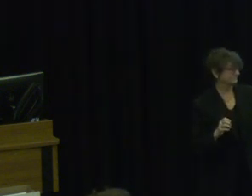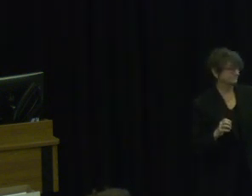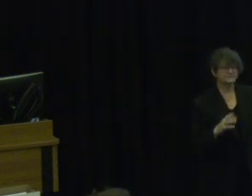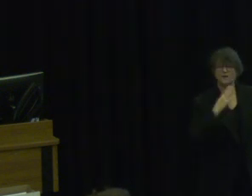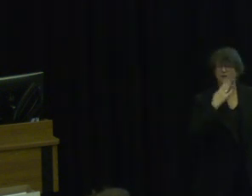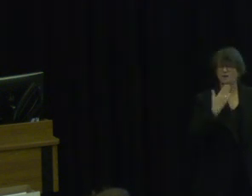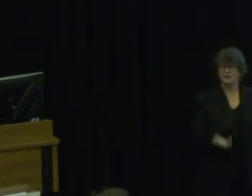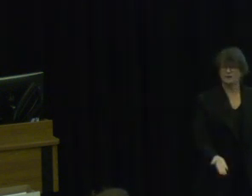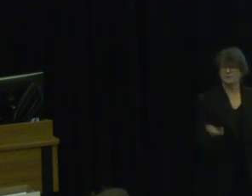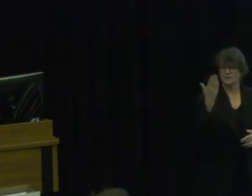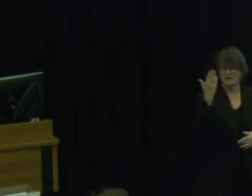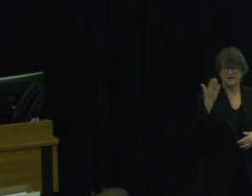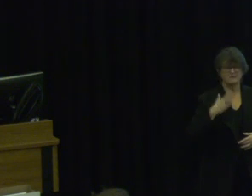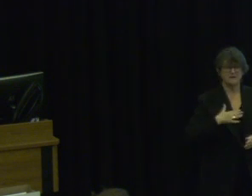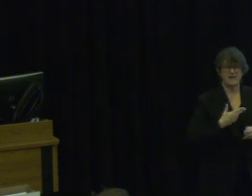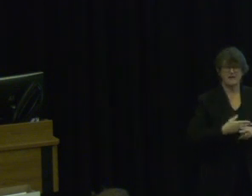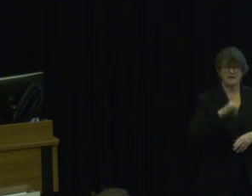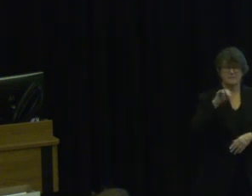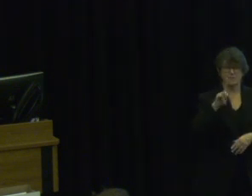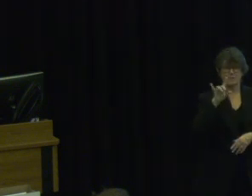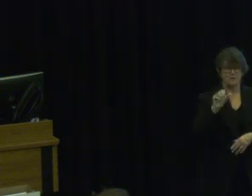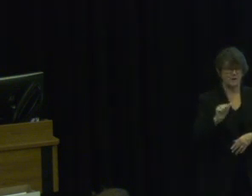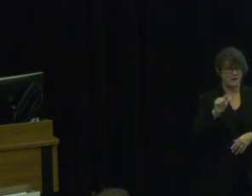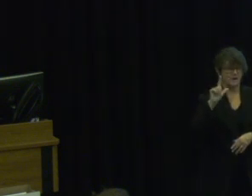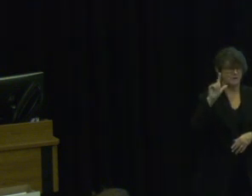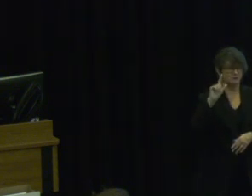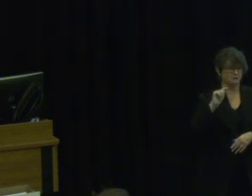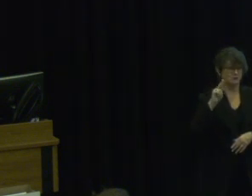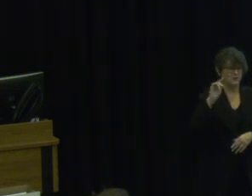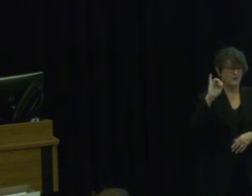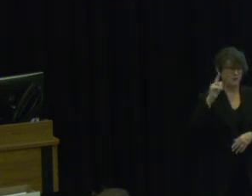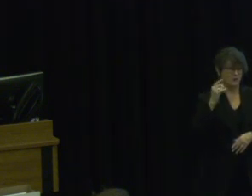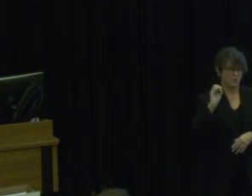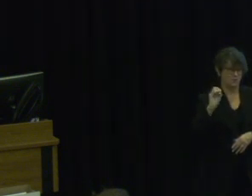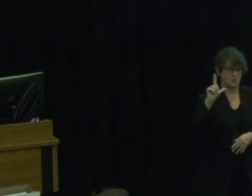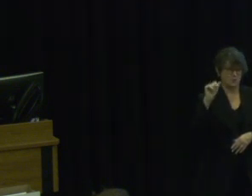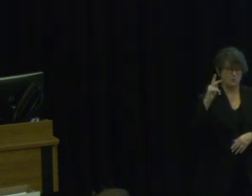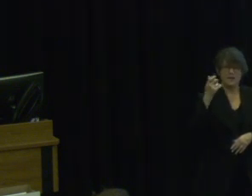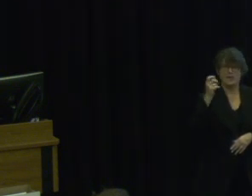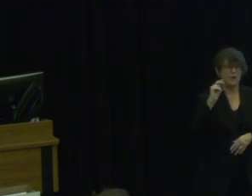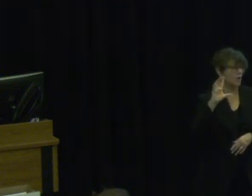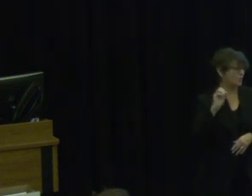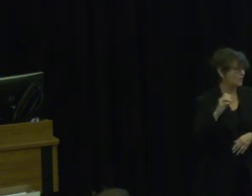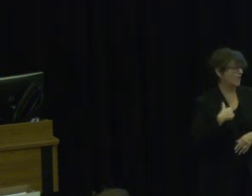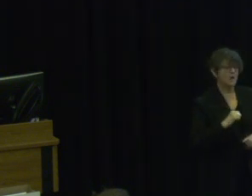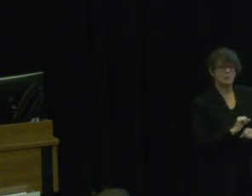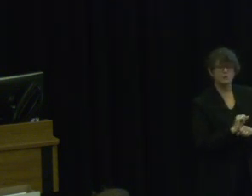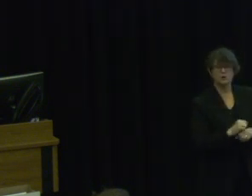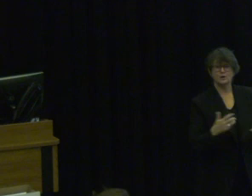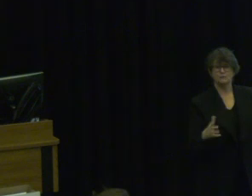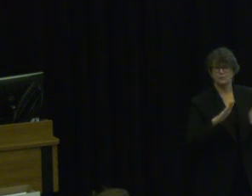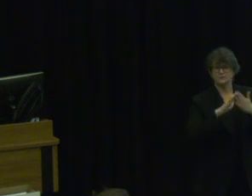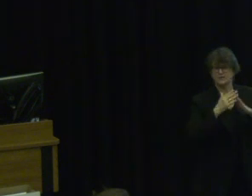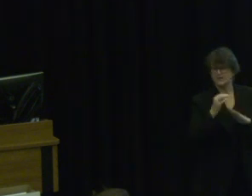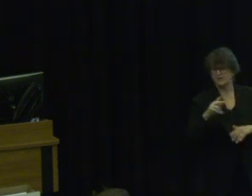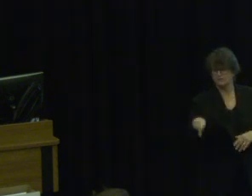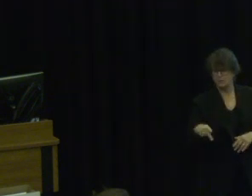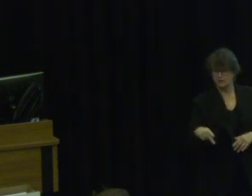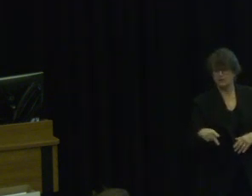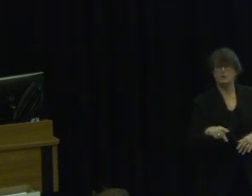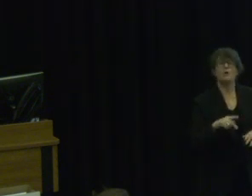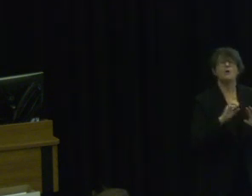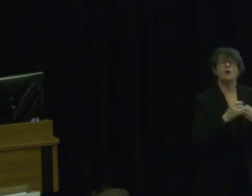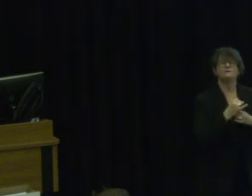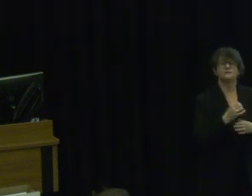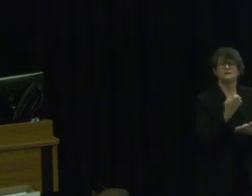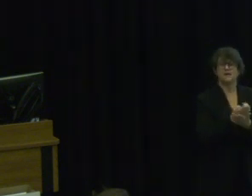Good morning, everyone. My name is Julia Trujillo-Luengo. I now currently work for the City of Portland, and I run the Office of Economic Opportunity.